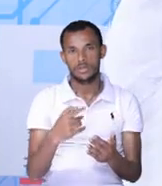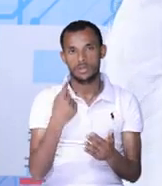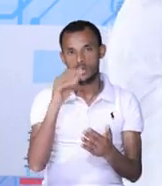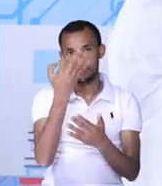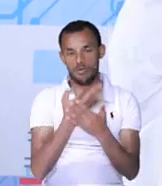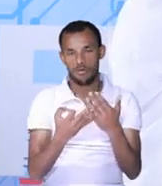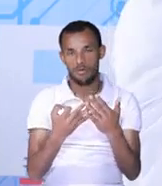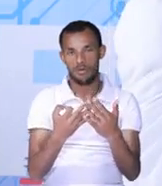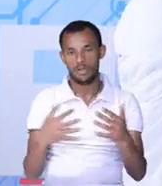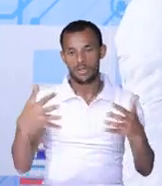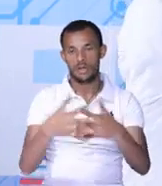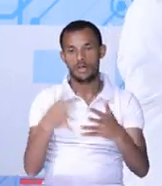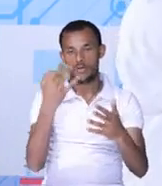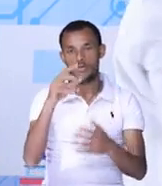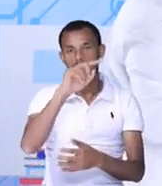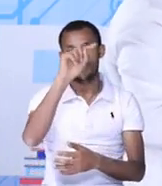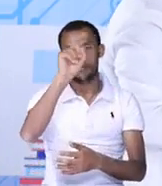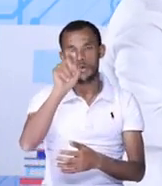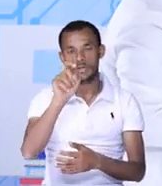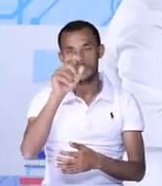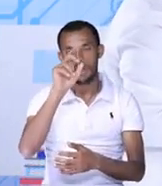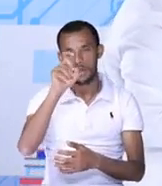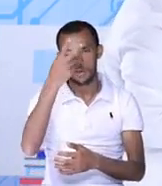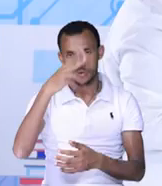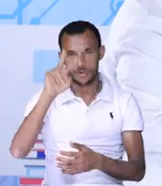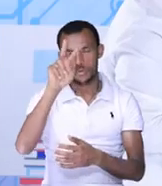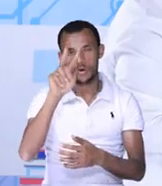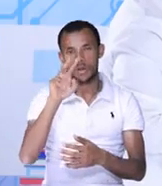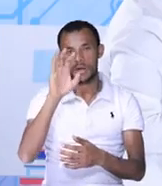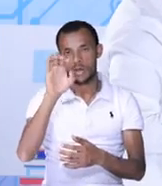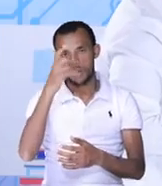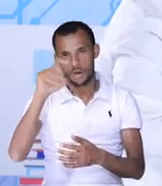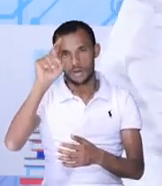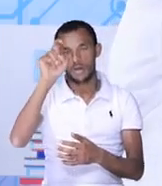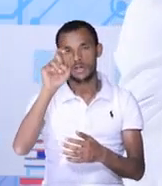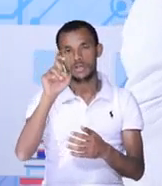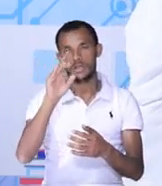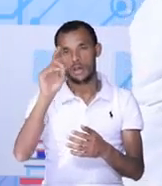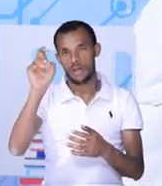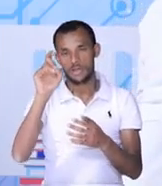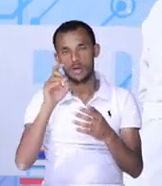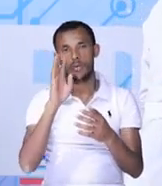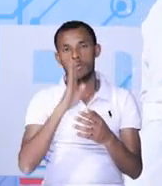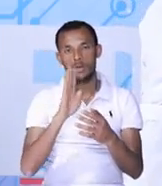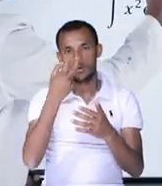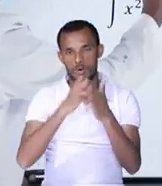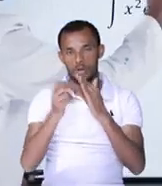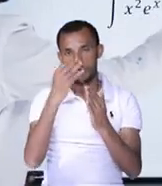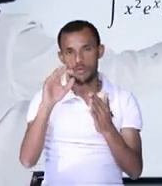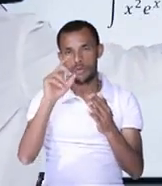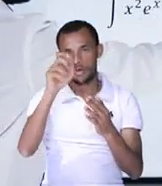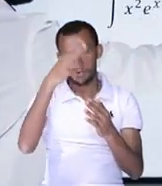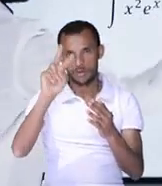Therefore here the integration of the question x squared e raised to x dx will be equal to the product of this one